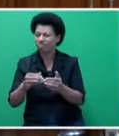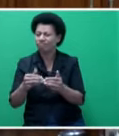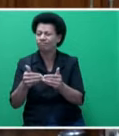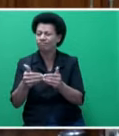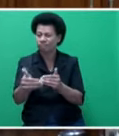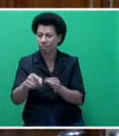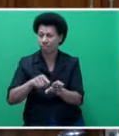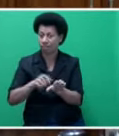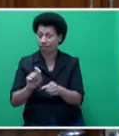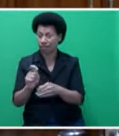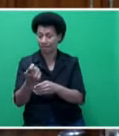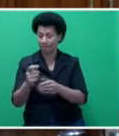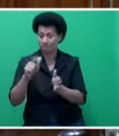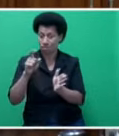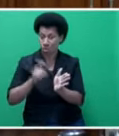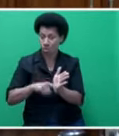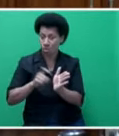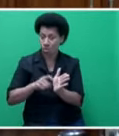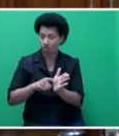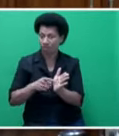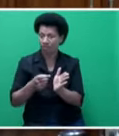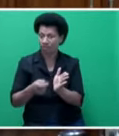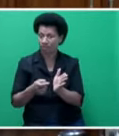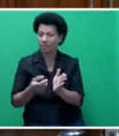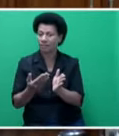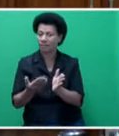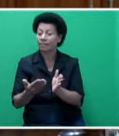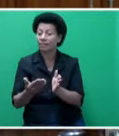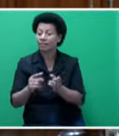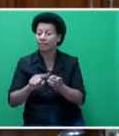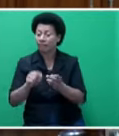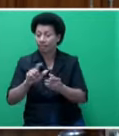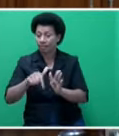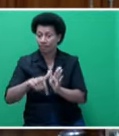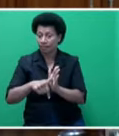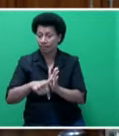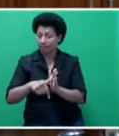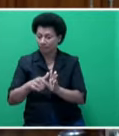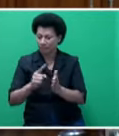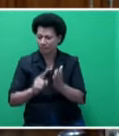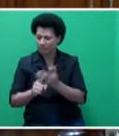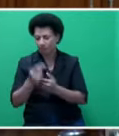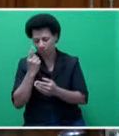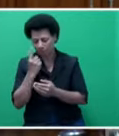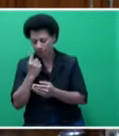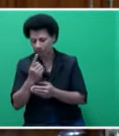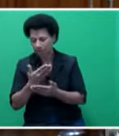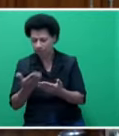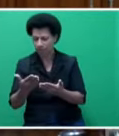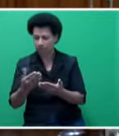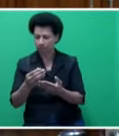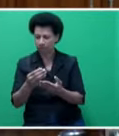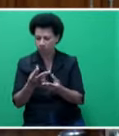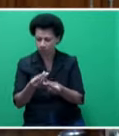that provisioning. And that obviously, in time to come, we'll see how that is dealt with. So, Mr.